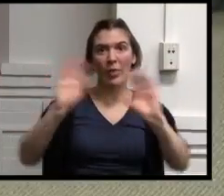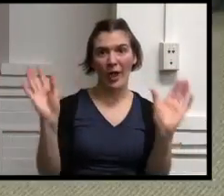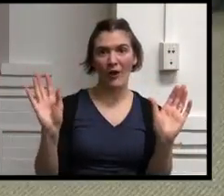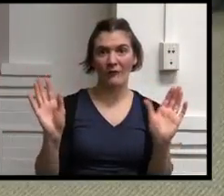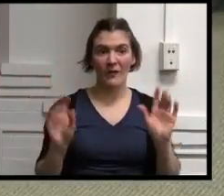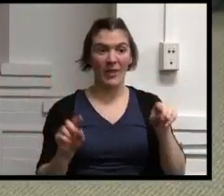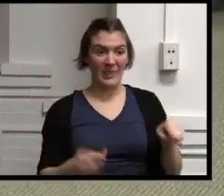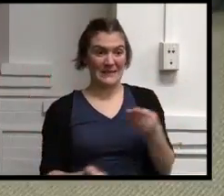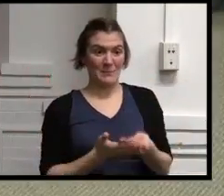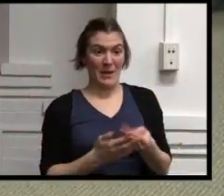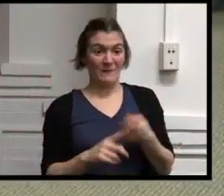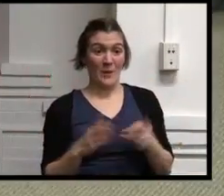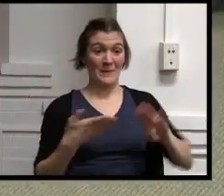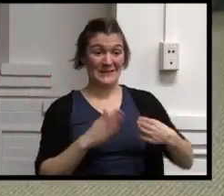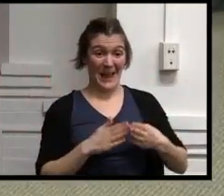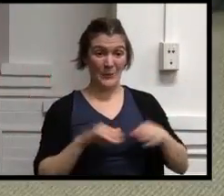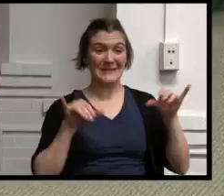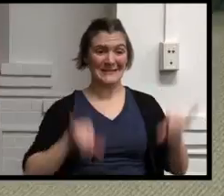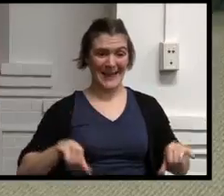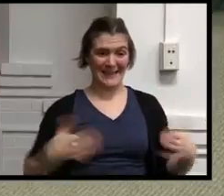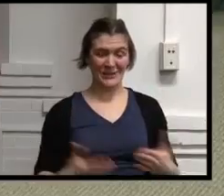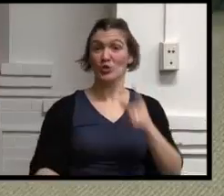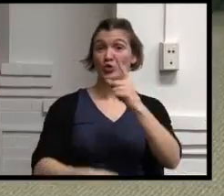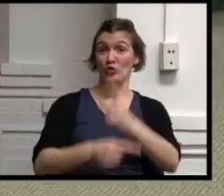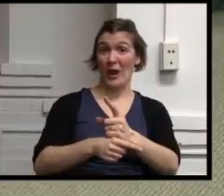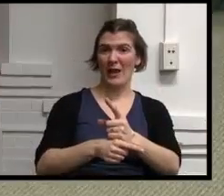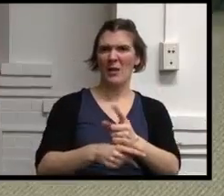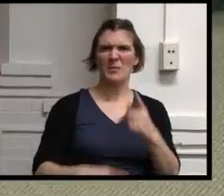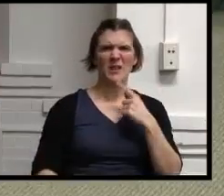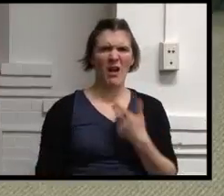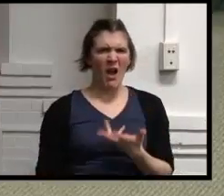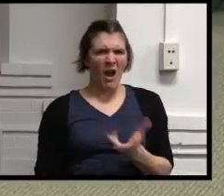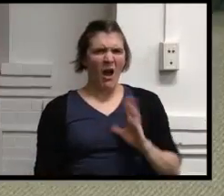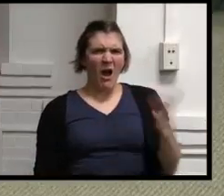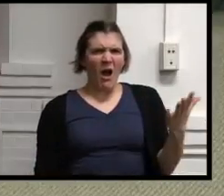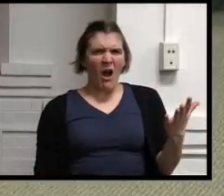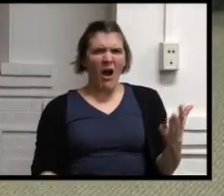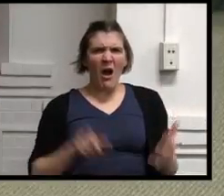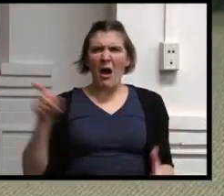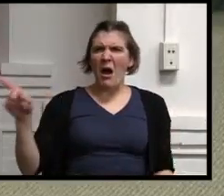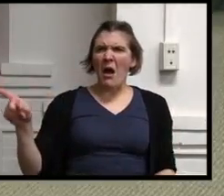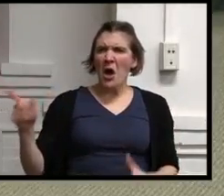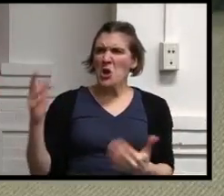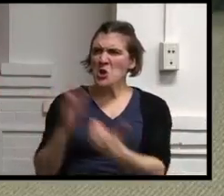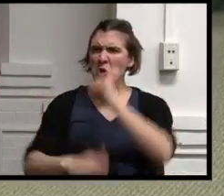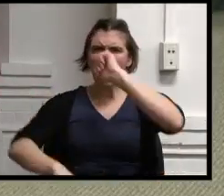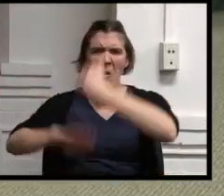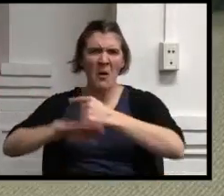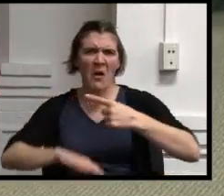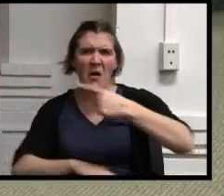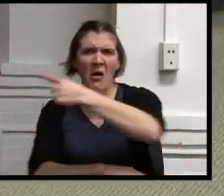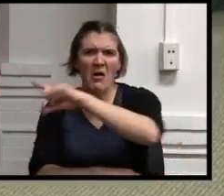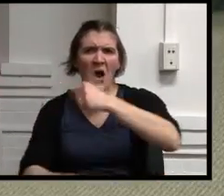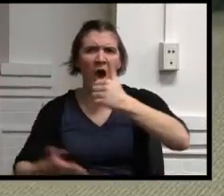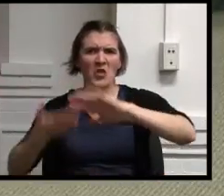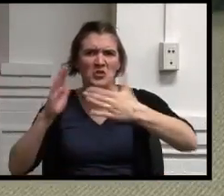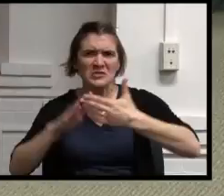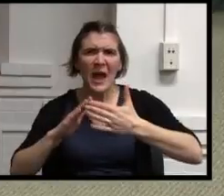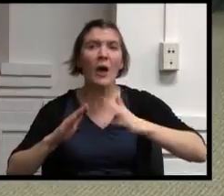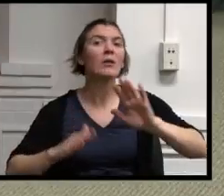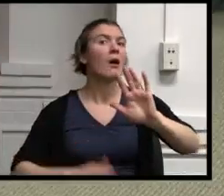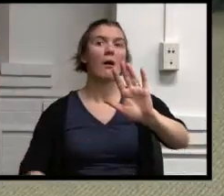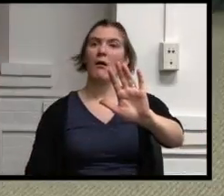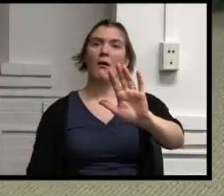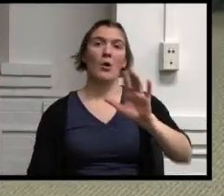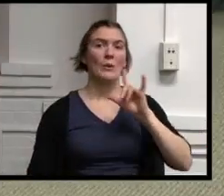that, That's clear. you know, when people say, hey, they're using money for taking it out of town, that we make